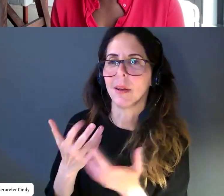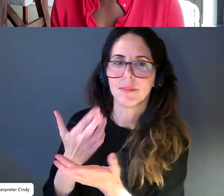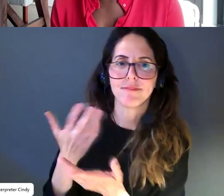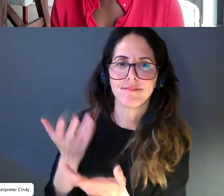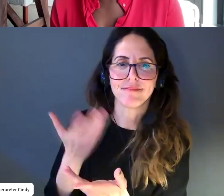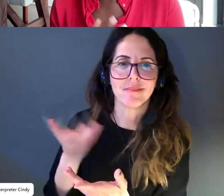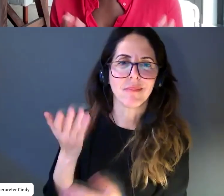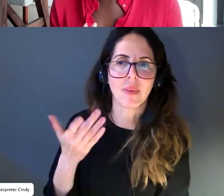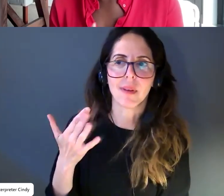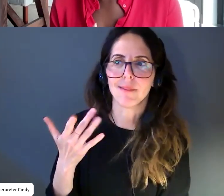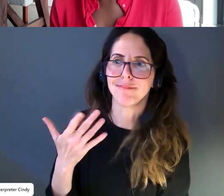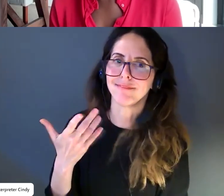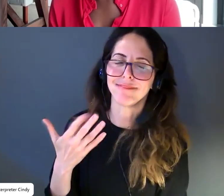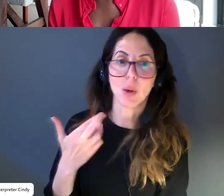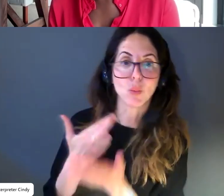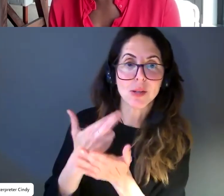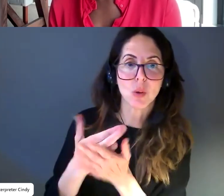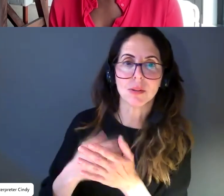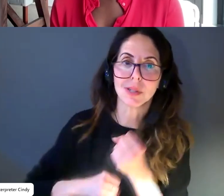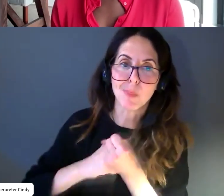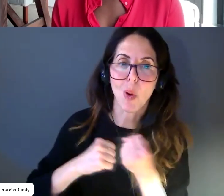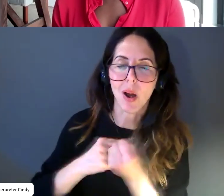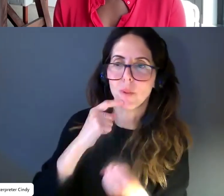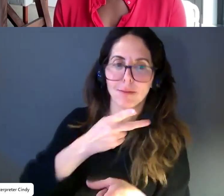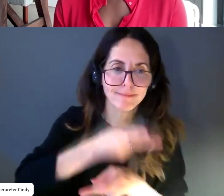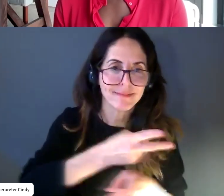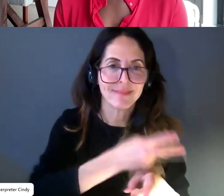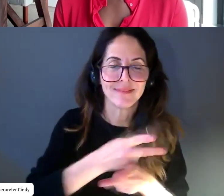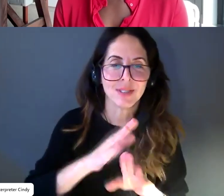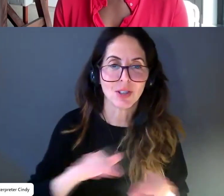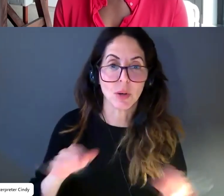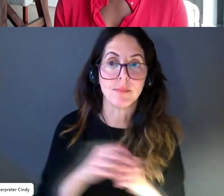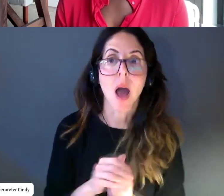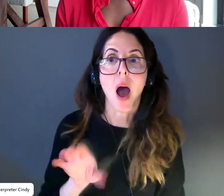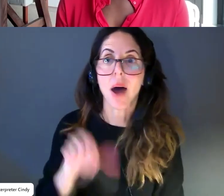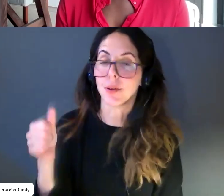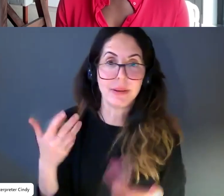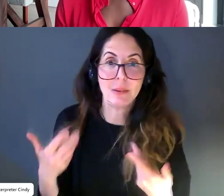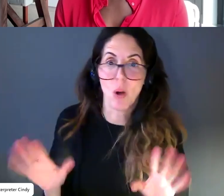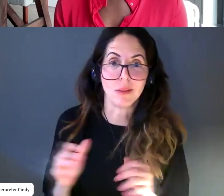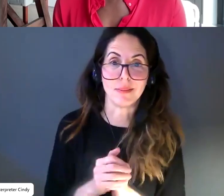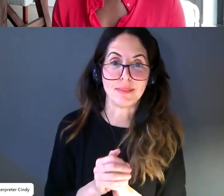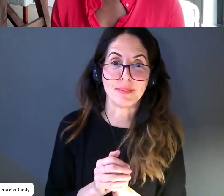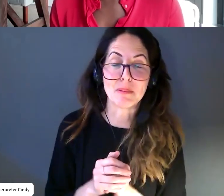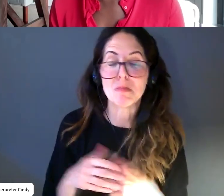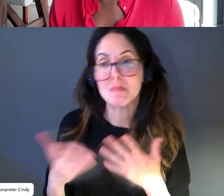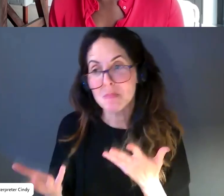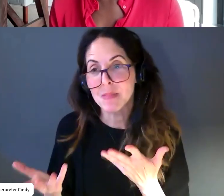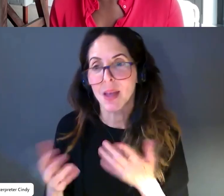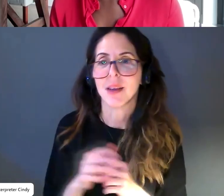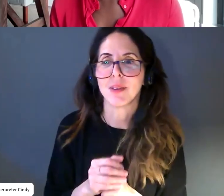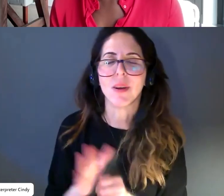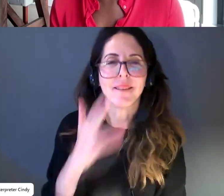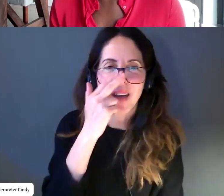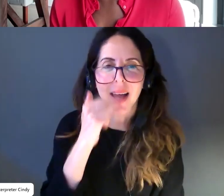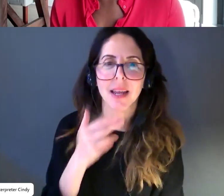kind of guidance and support. And there were those that didn't. And so there was definitely mention of we're always talking about